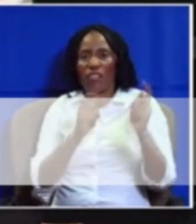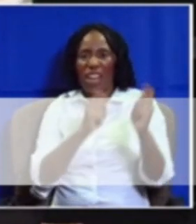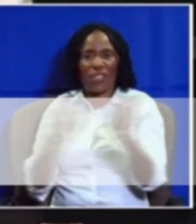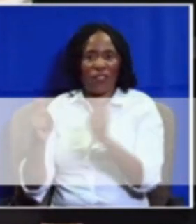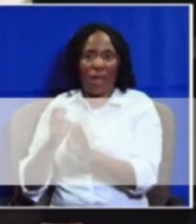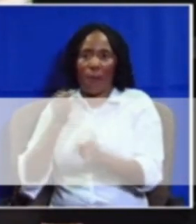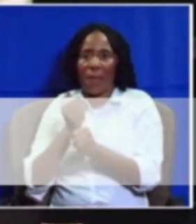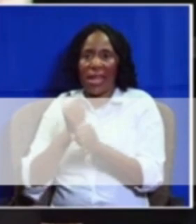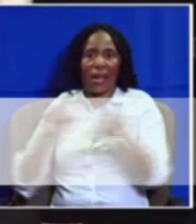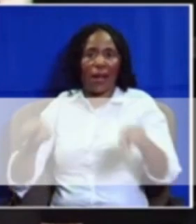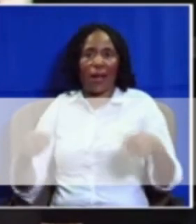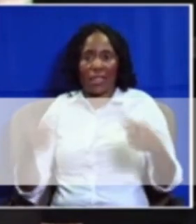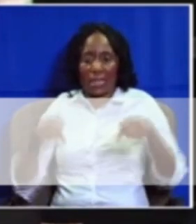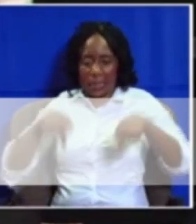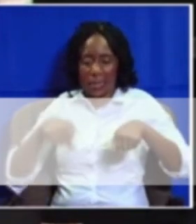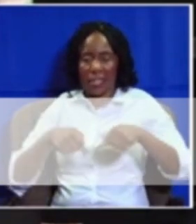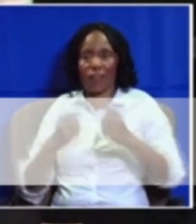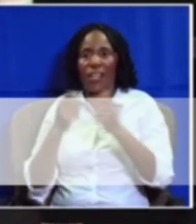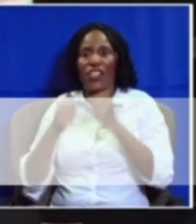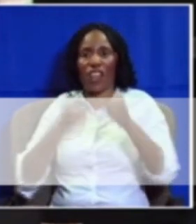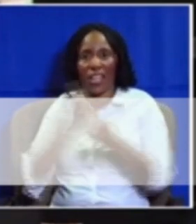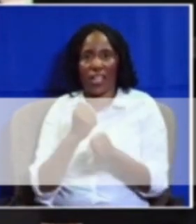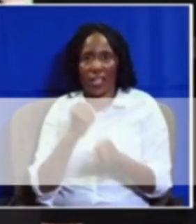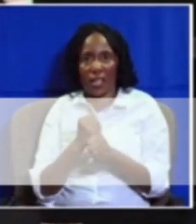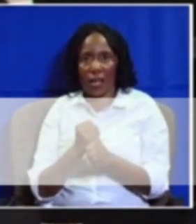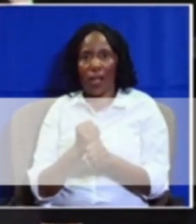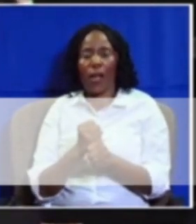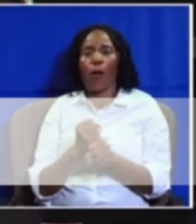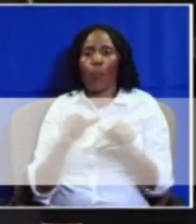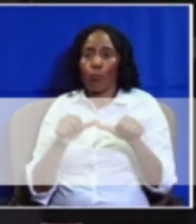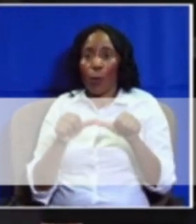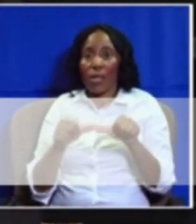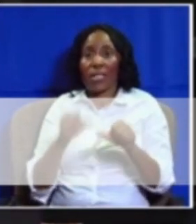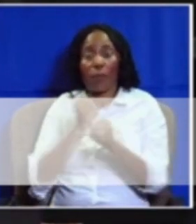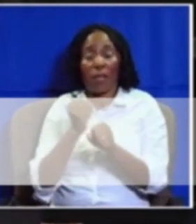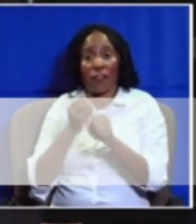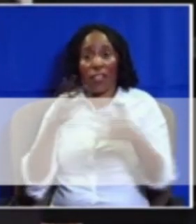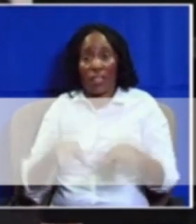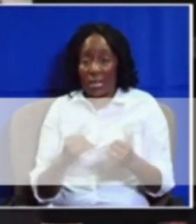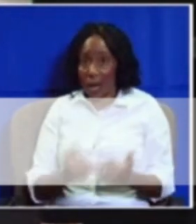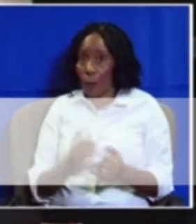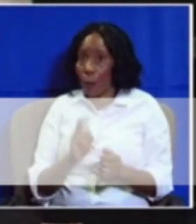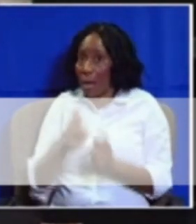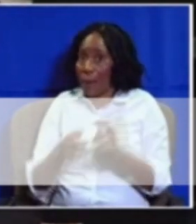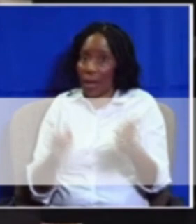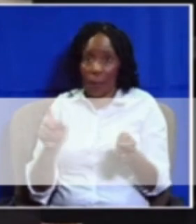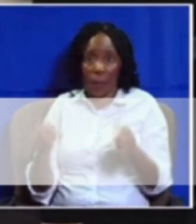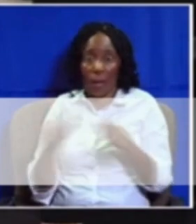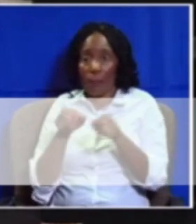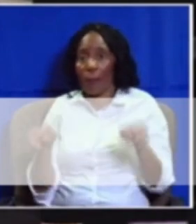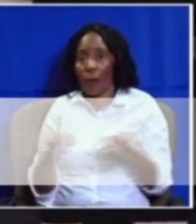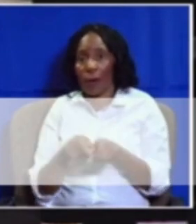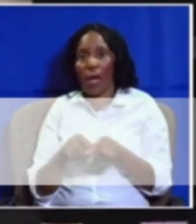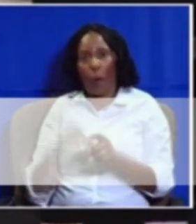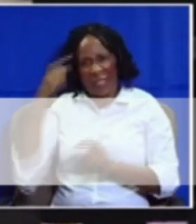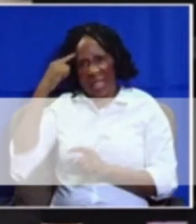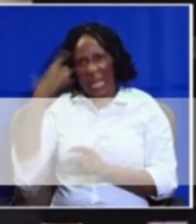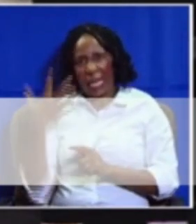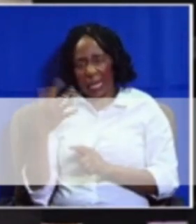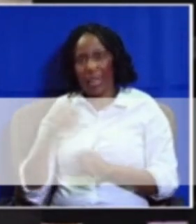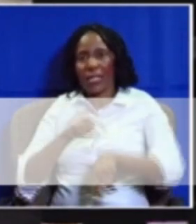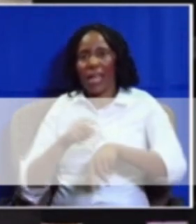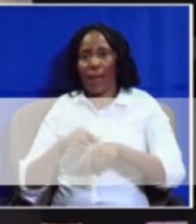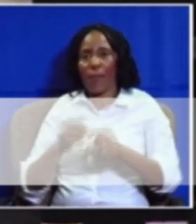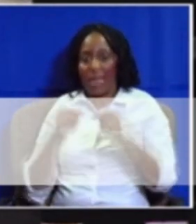year. Progress is being made in settling with the lenders, and we think by the beginning of the financial